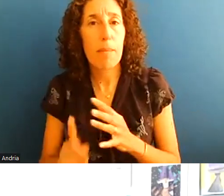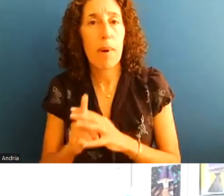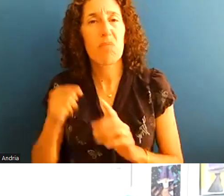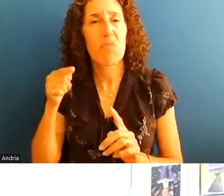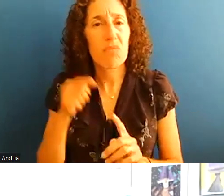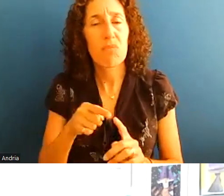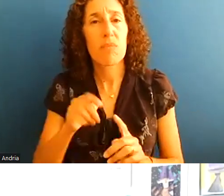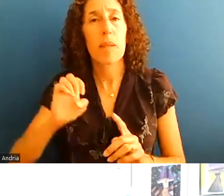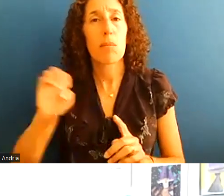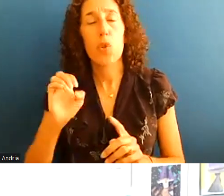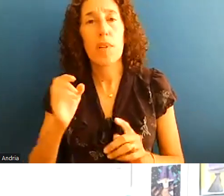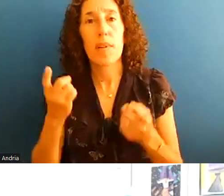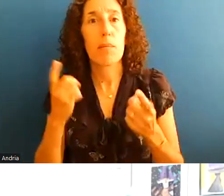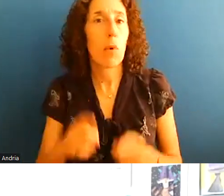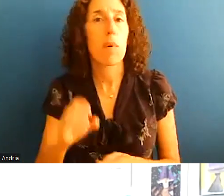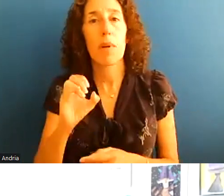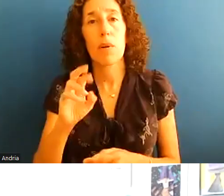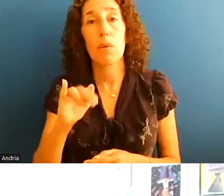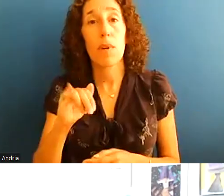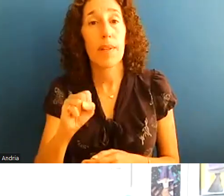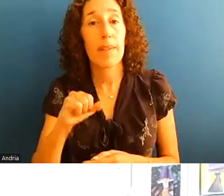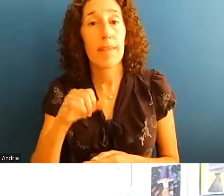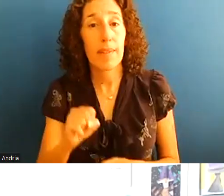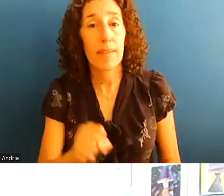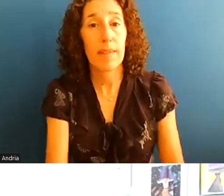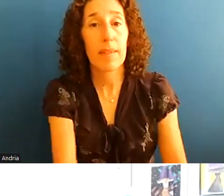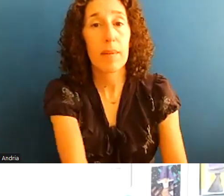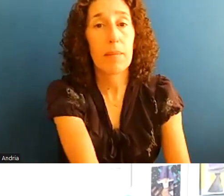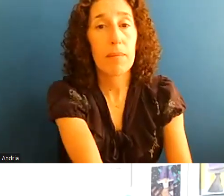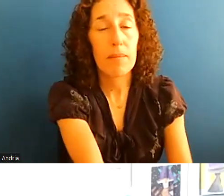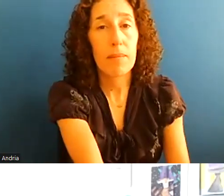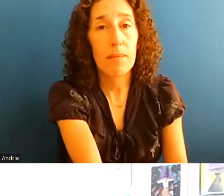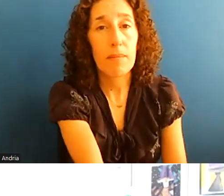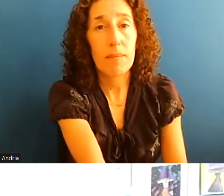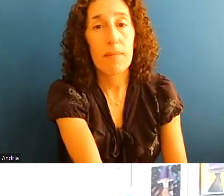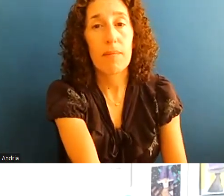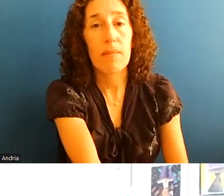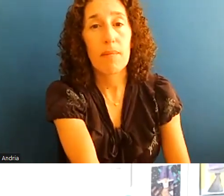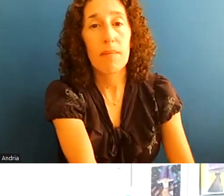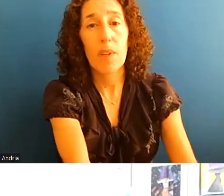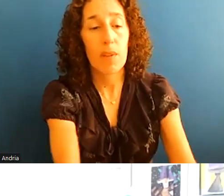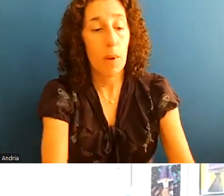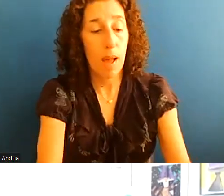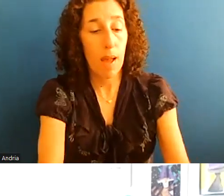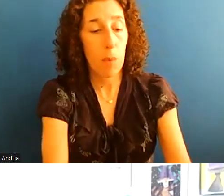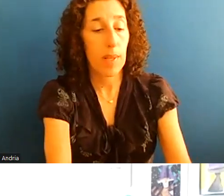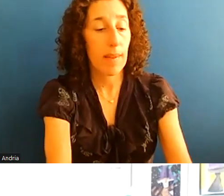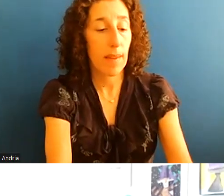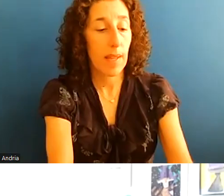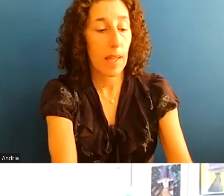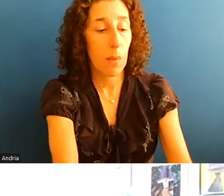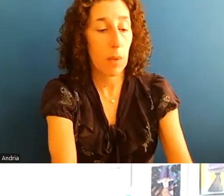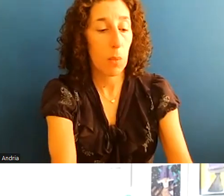beginning. Usually law enforcement's involved, or not at that point, but I would say we get to the hospital at the